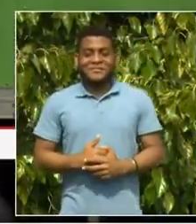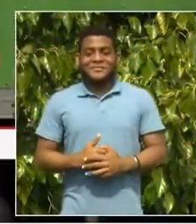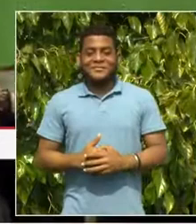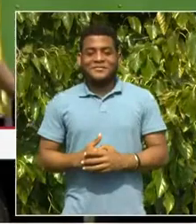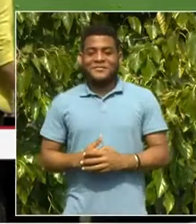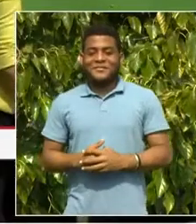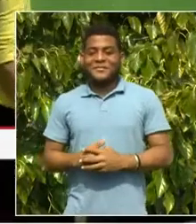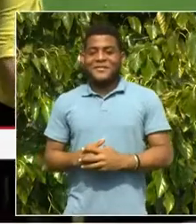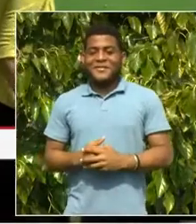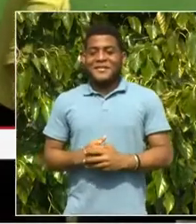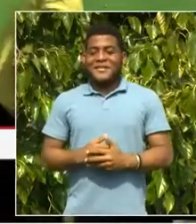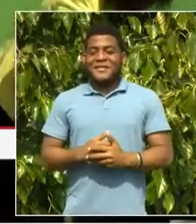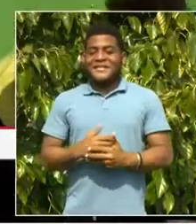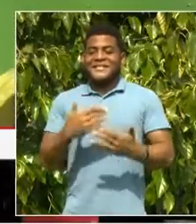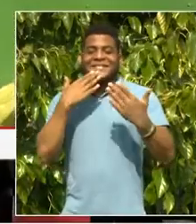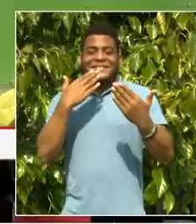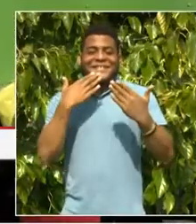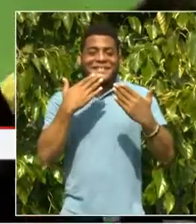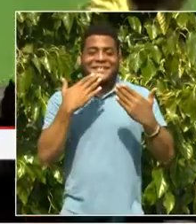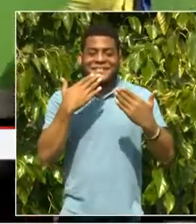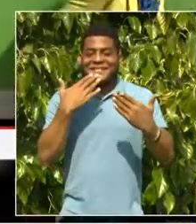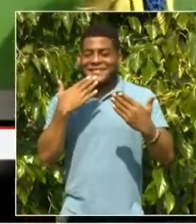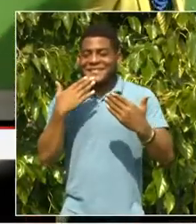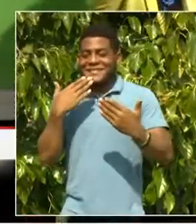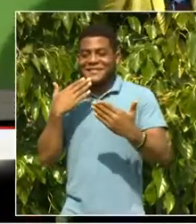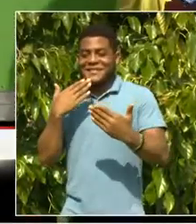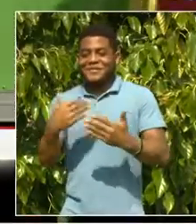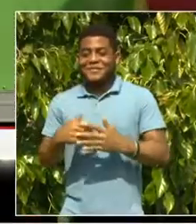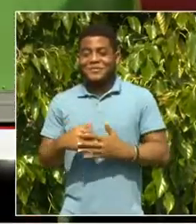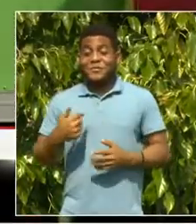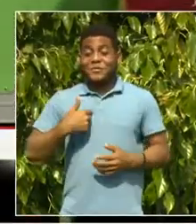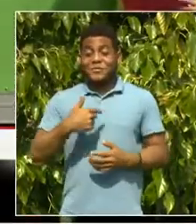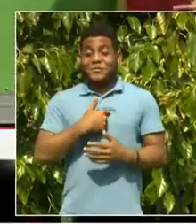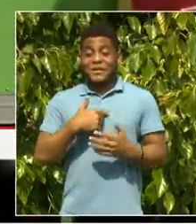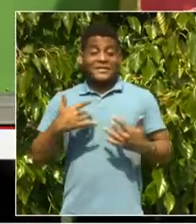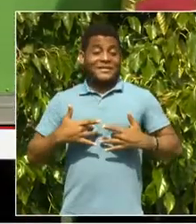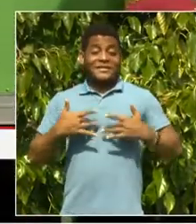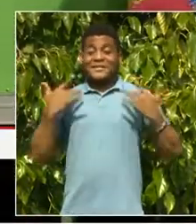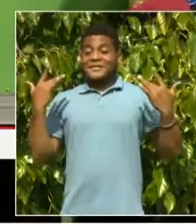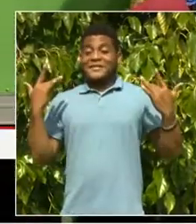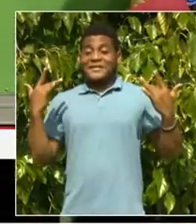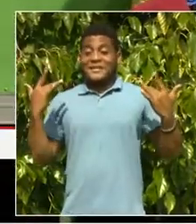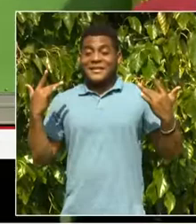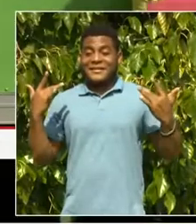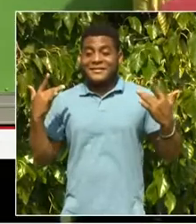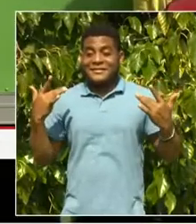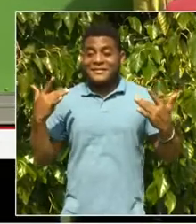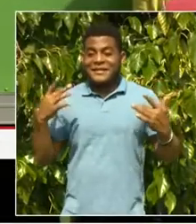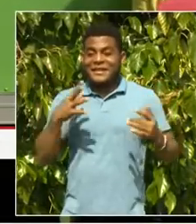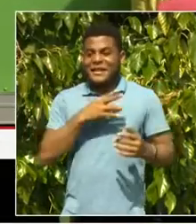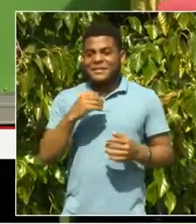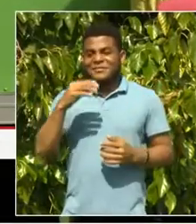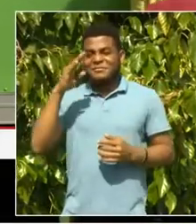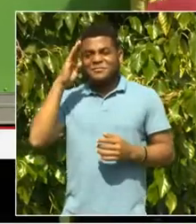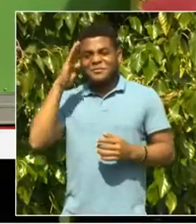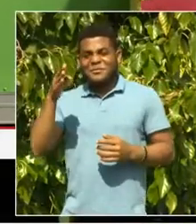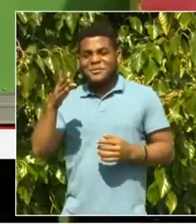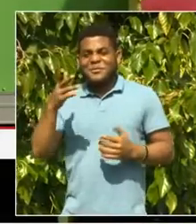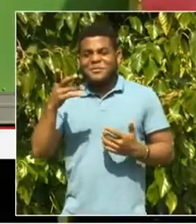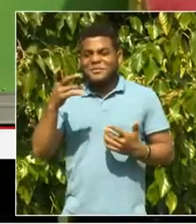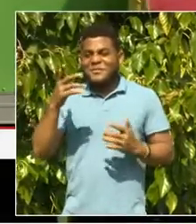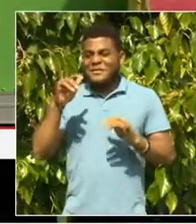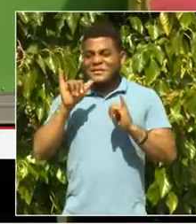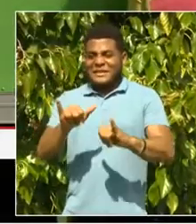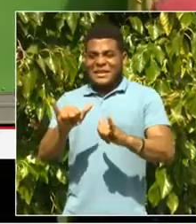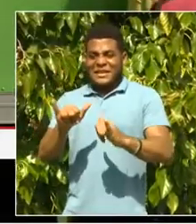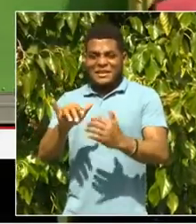Thank you so much, Sarah, and we are delighted, and we're going to stick around a little bit to say hi to everybody and take a picture with the team.